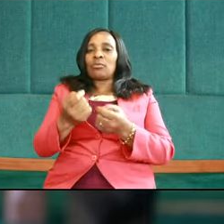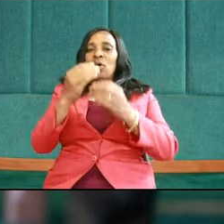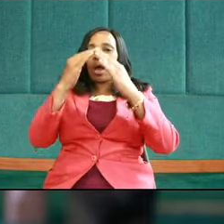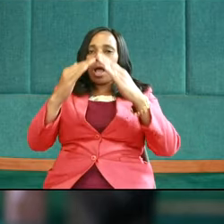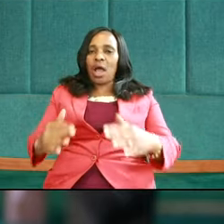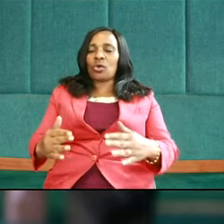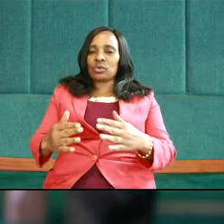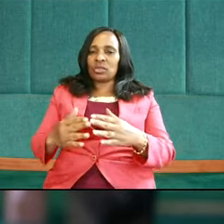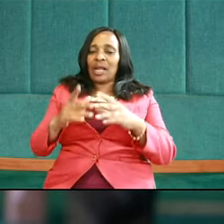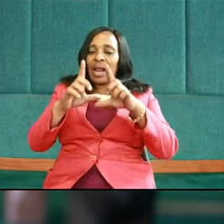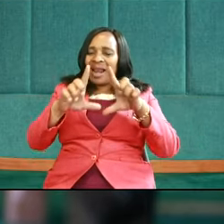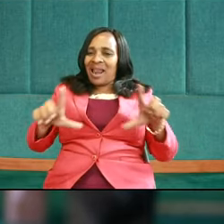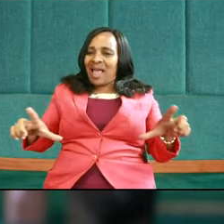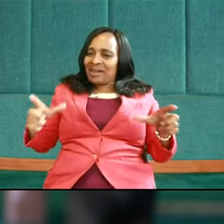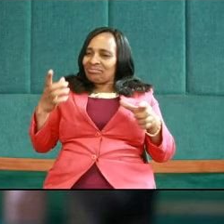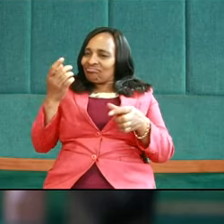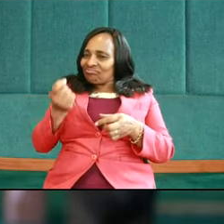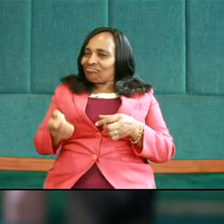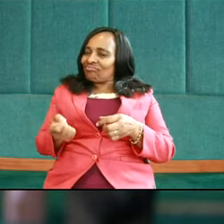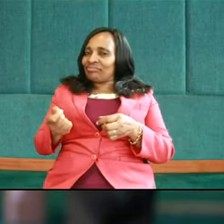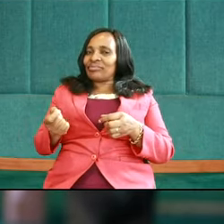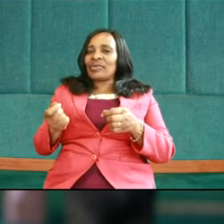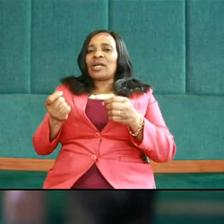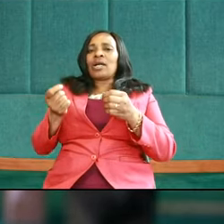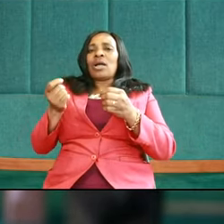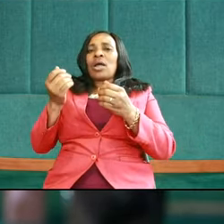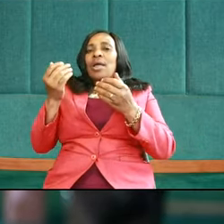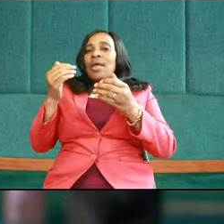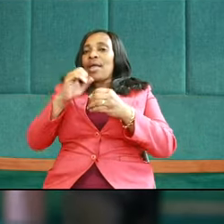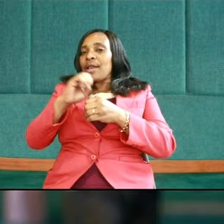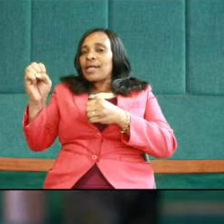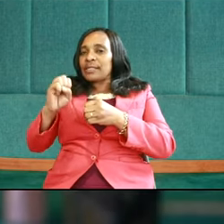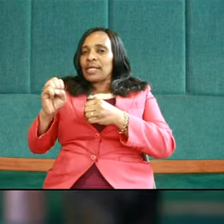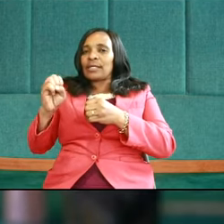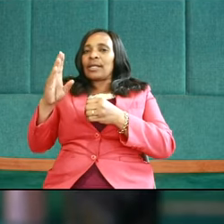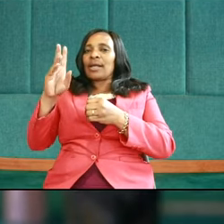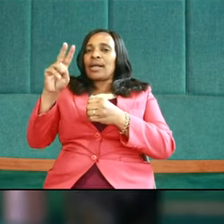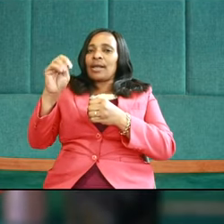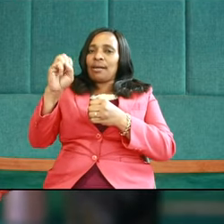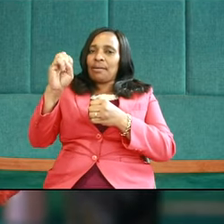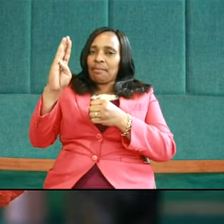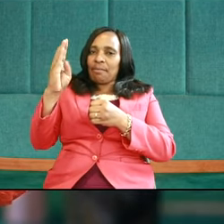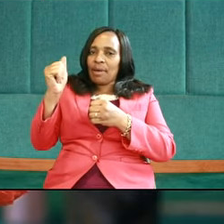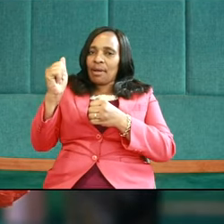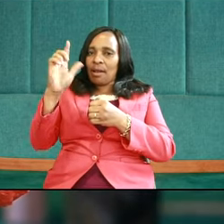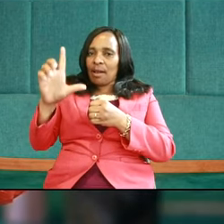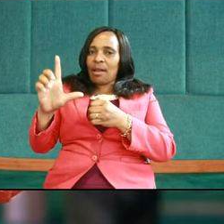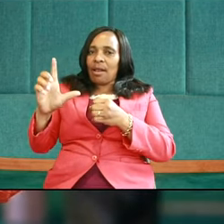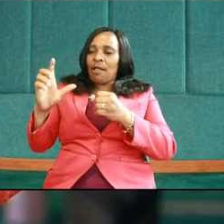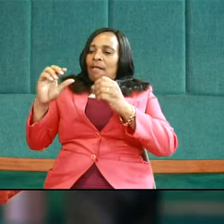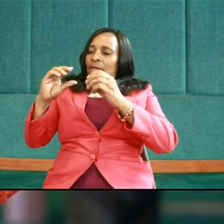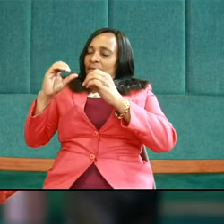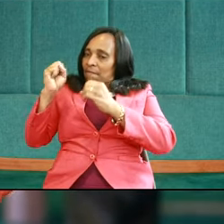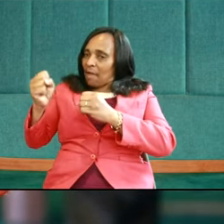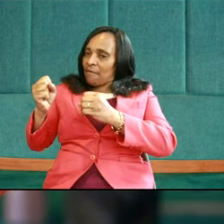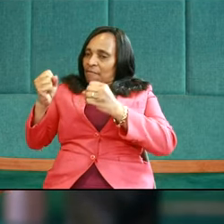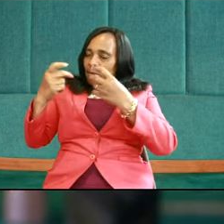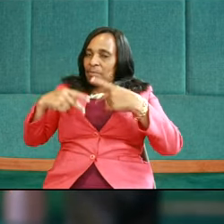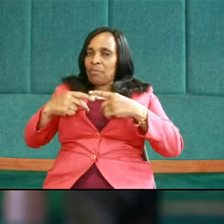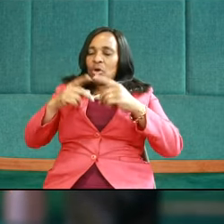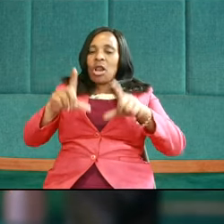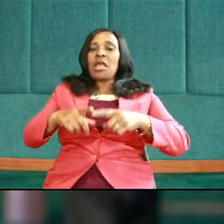a small piece of land in a small town in eastern Nepal. Five people live in the small house: